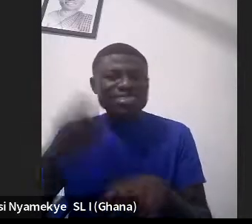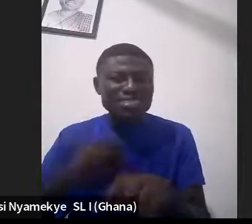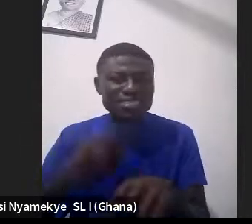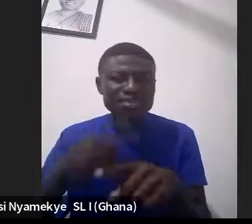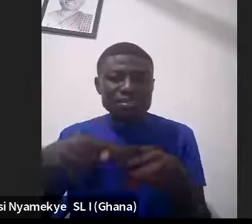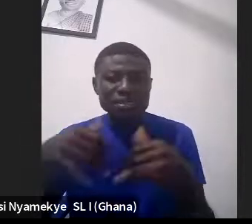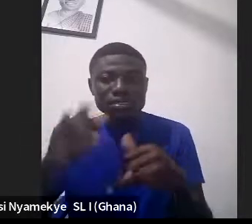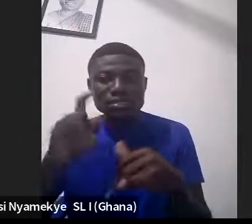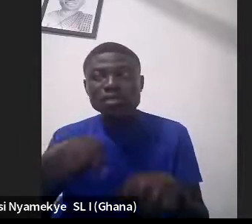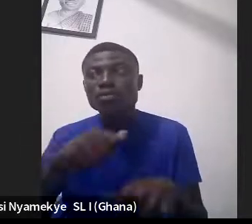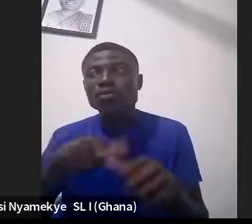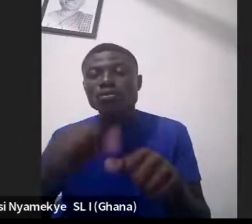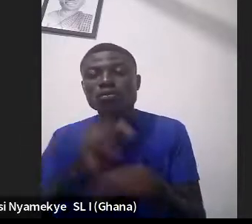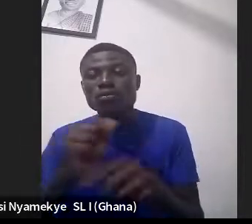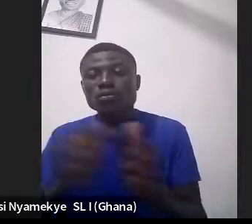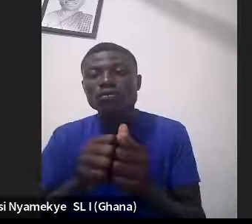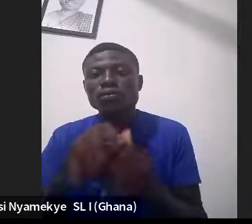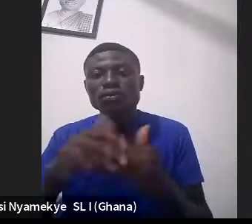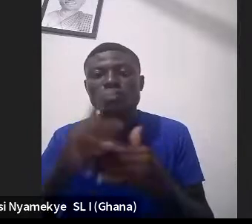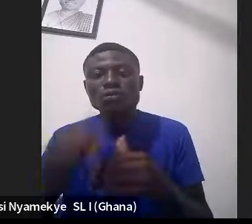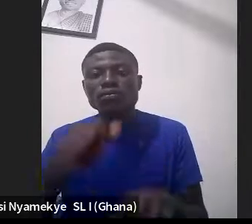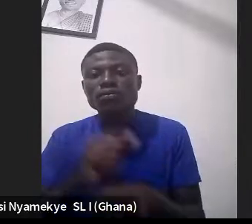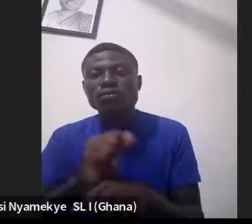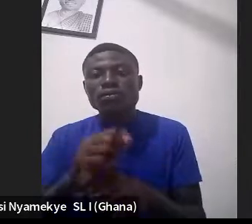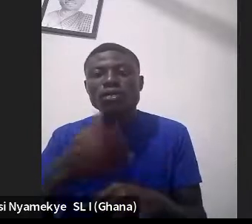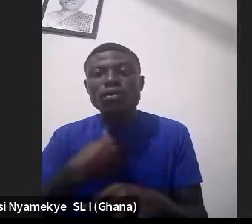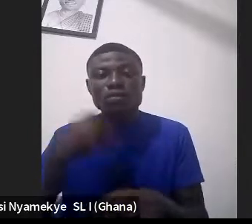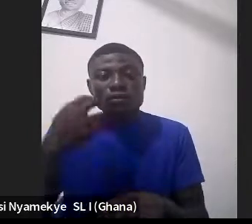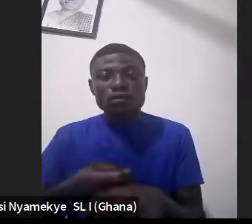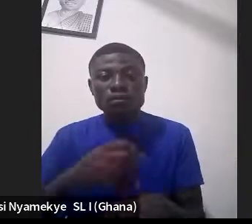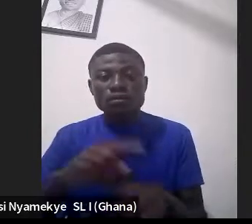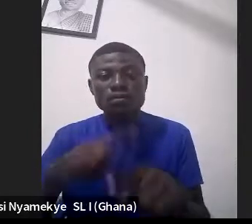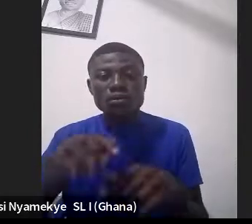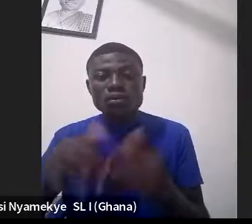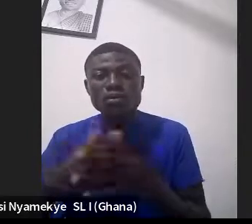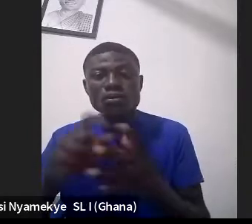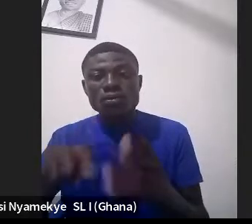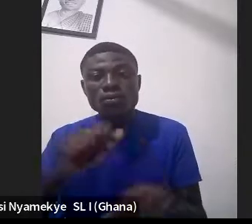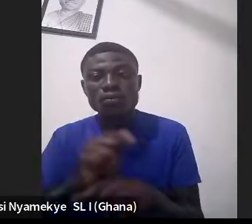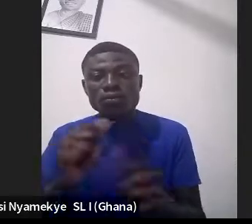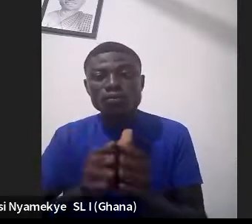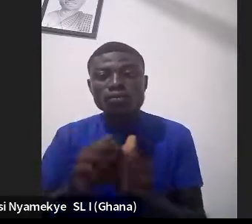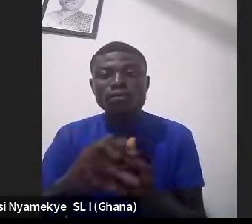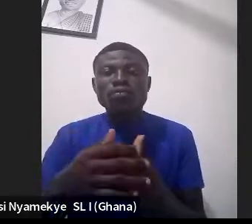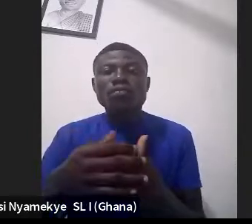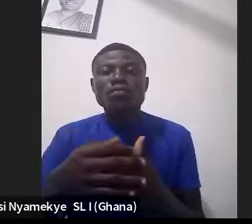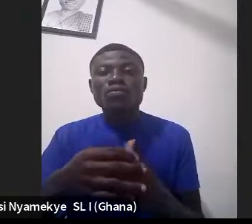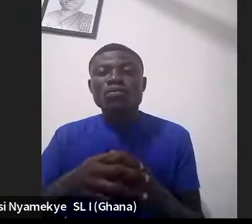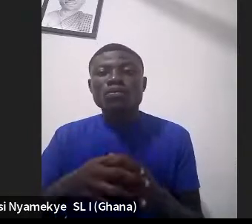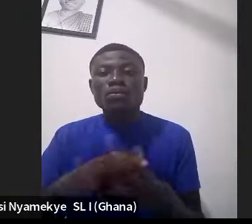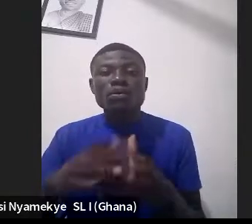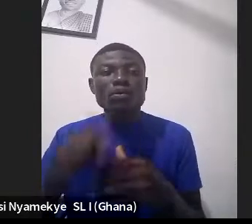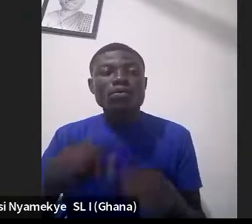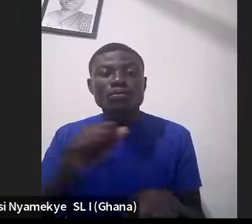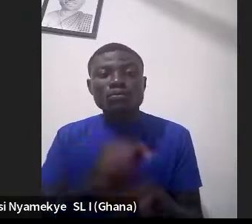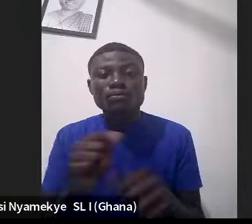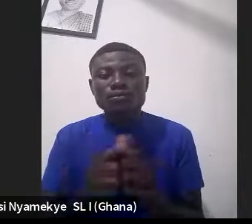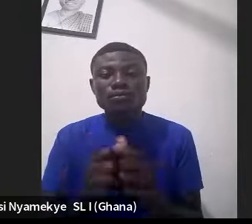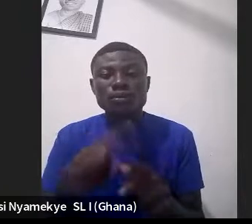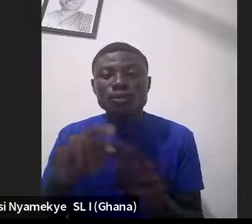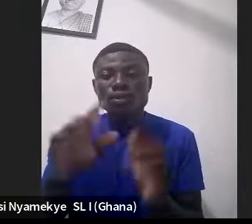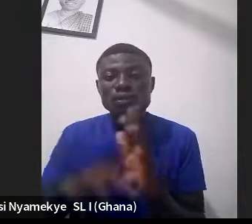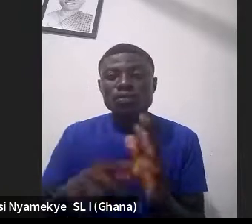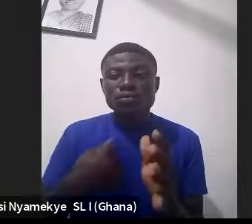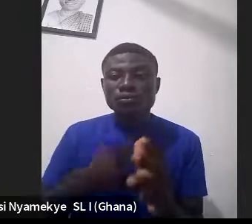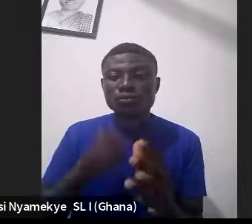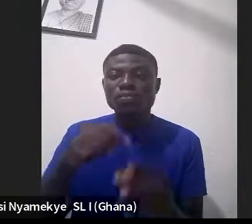gosh, you're still having difficulty with that word. I've done that, where it's like, oh my gosh, you still don't know that word. But then I need to realize